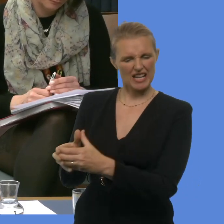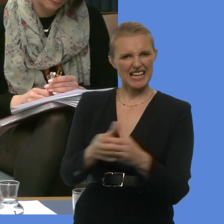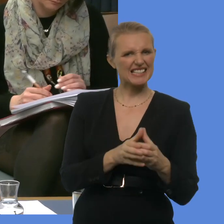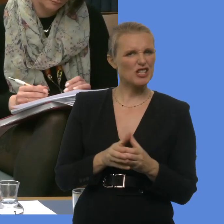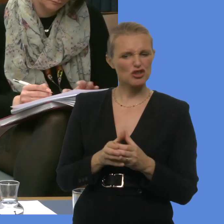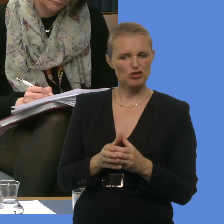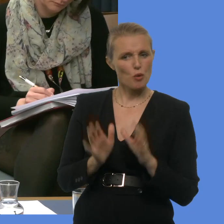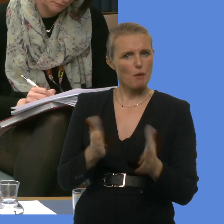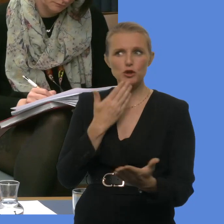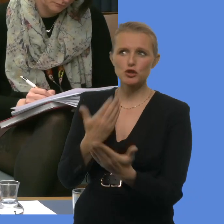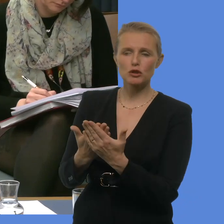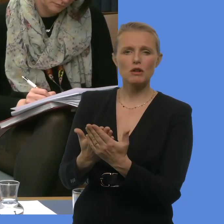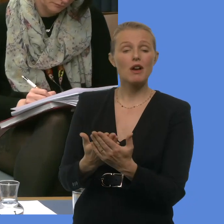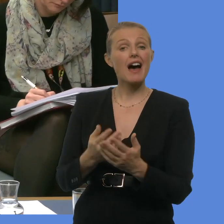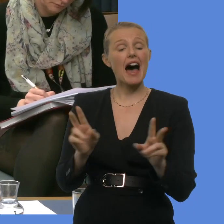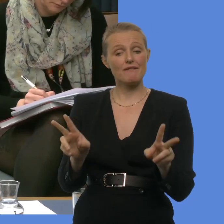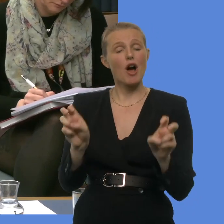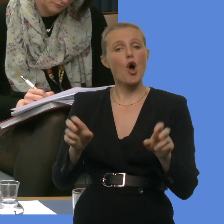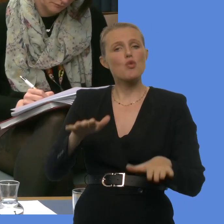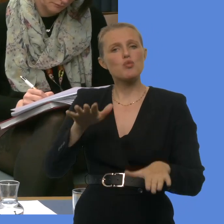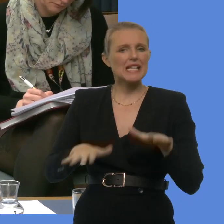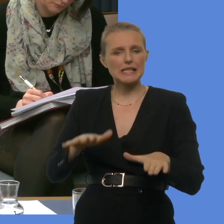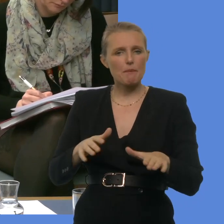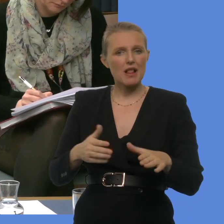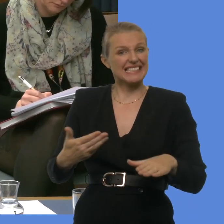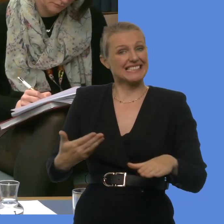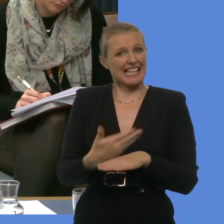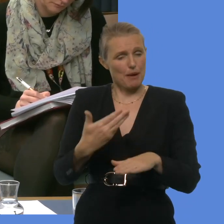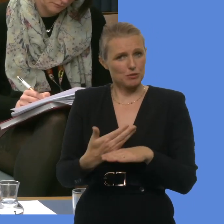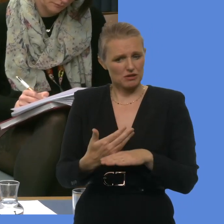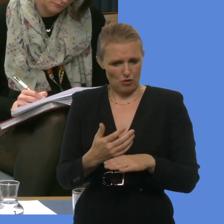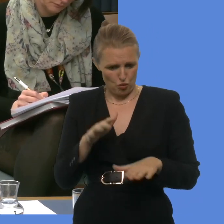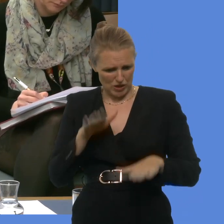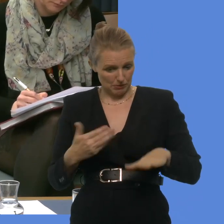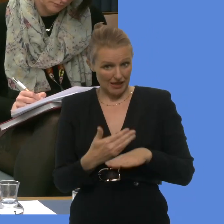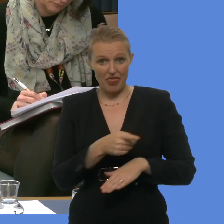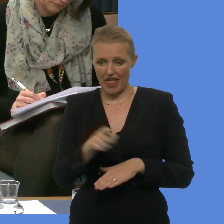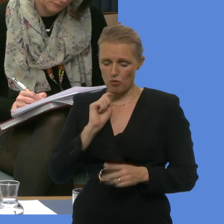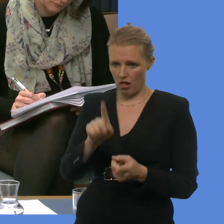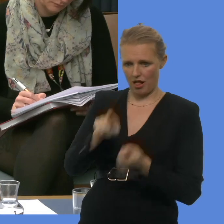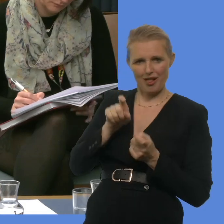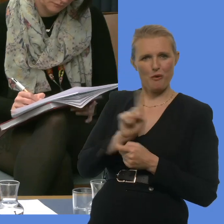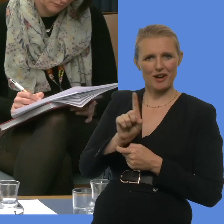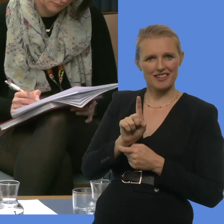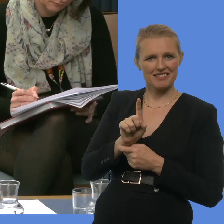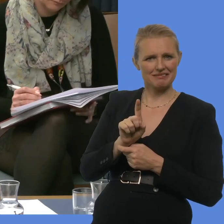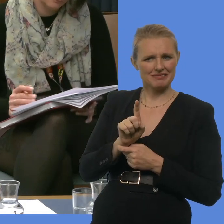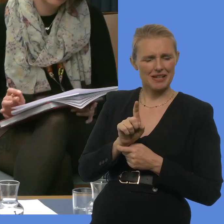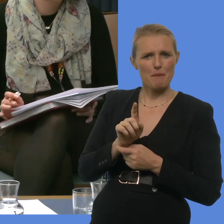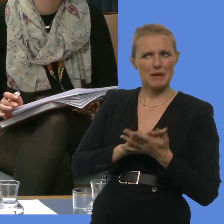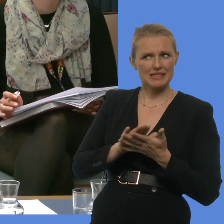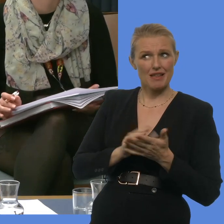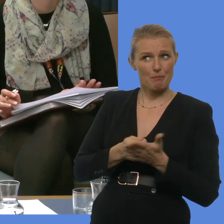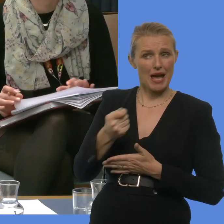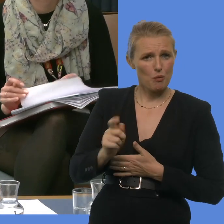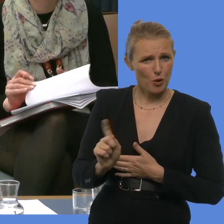reasonable steps when discharging the duties under the bill, and how this interpretation will impact any costs. So that's all I wanted to cover.